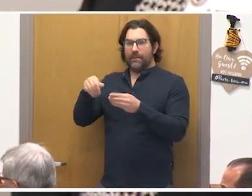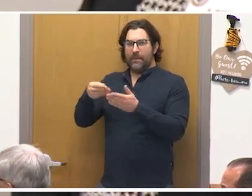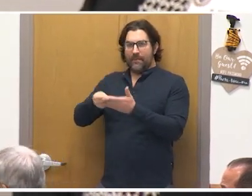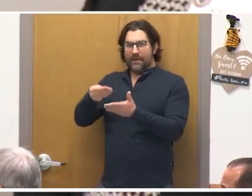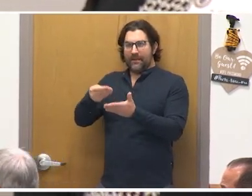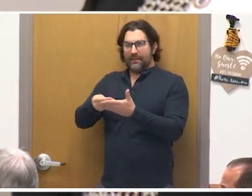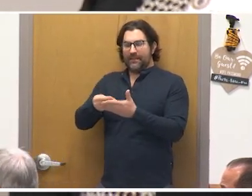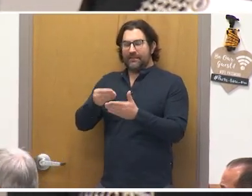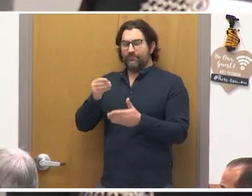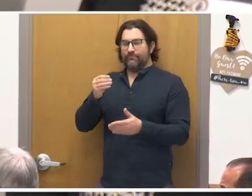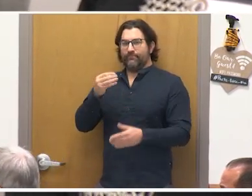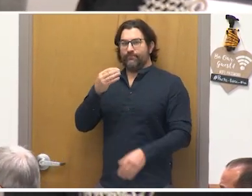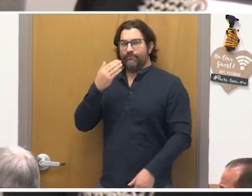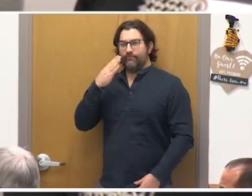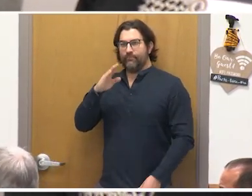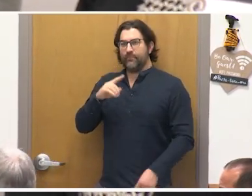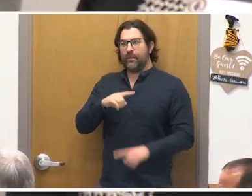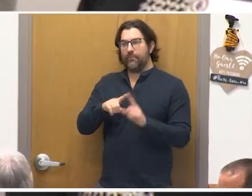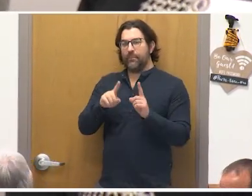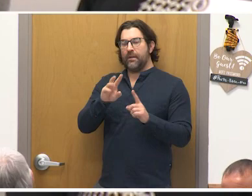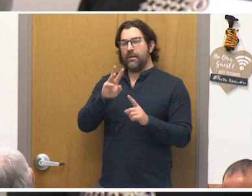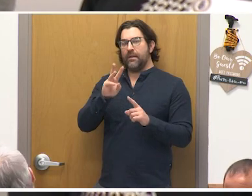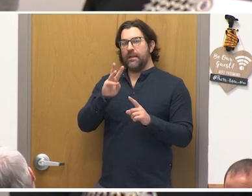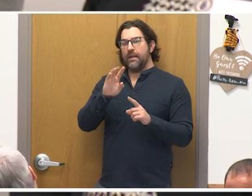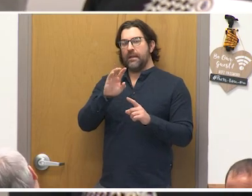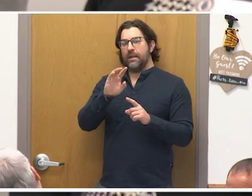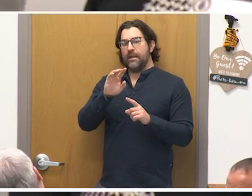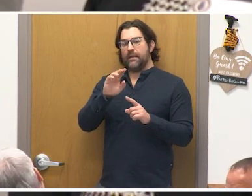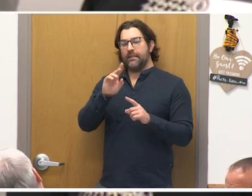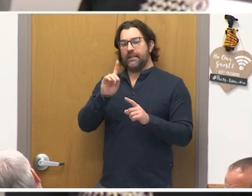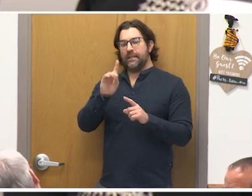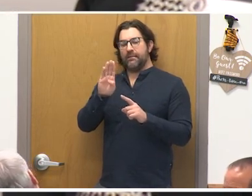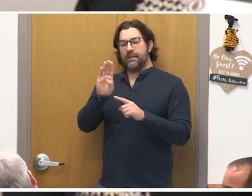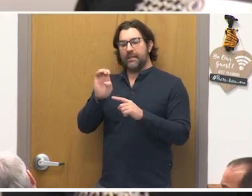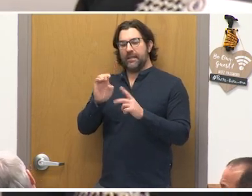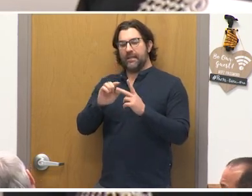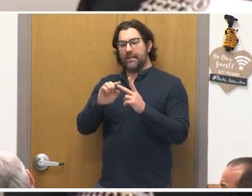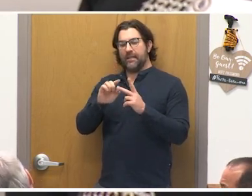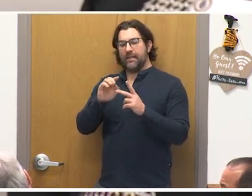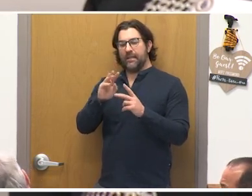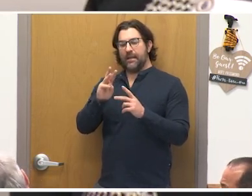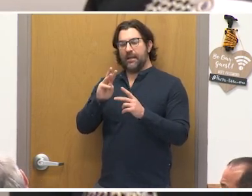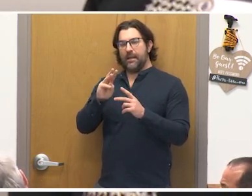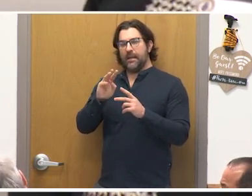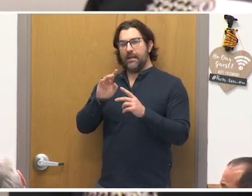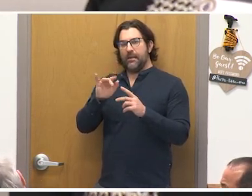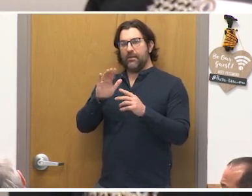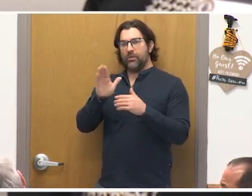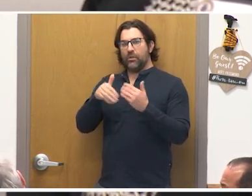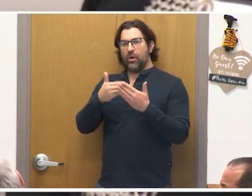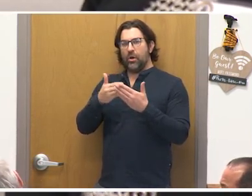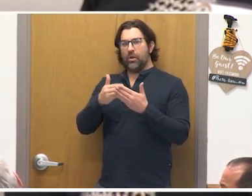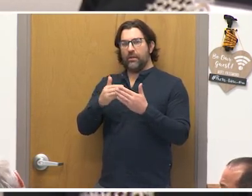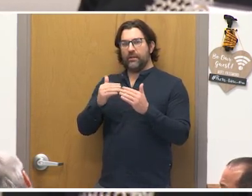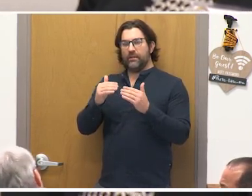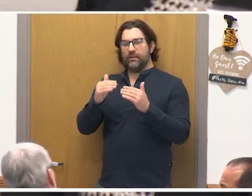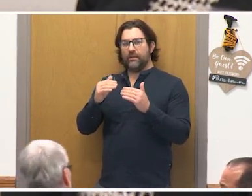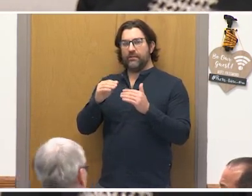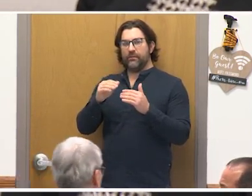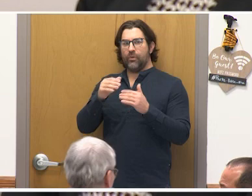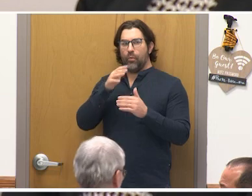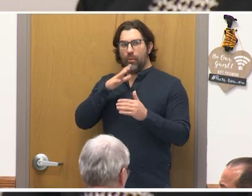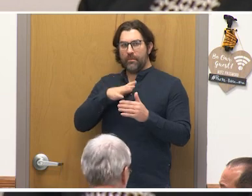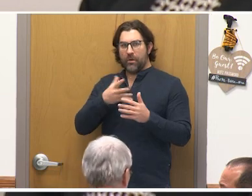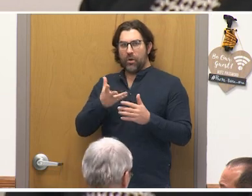are stated WBE, MBE, and DBE, which are all disadvantaged, women-owned, minority-owned